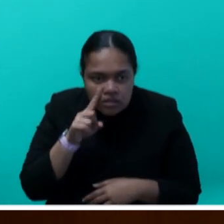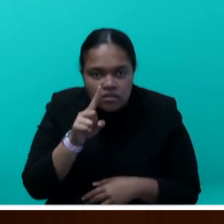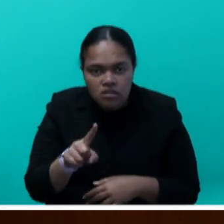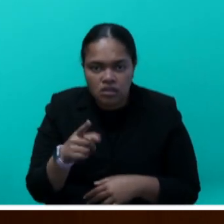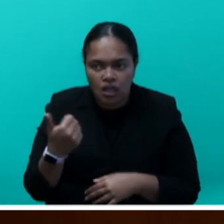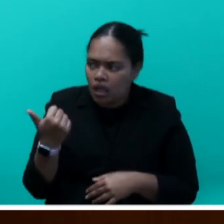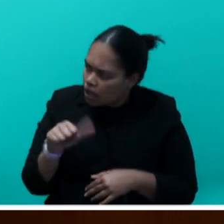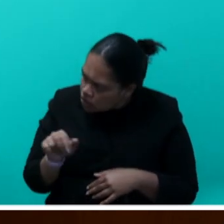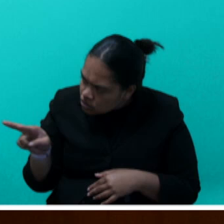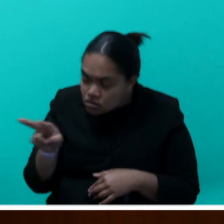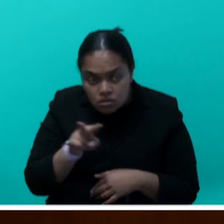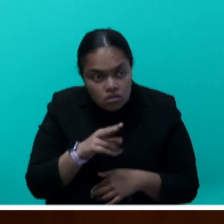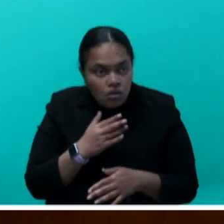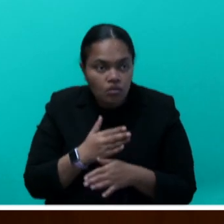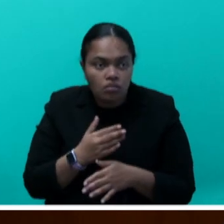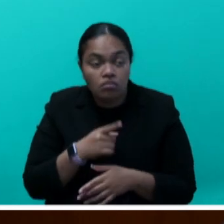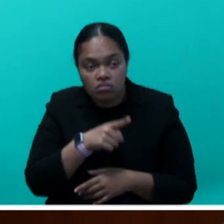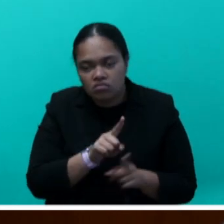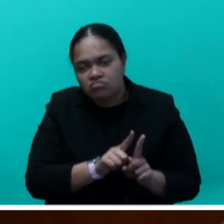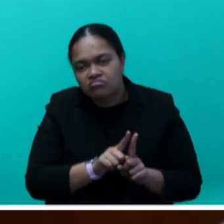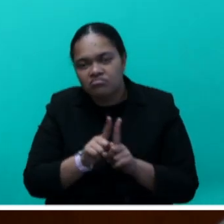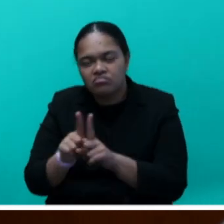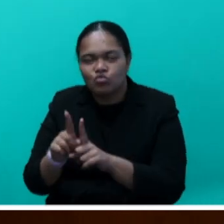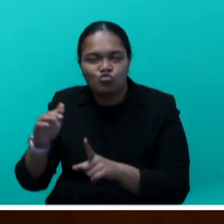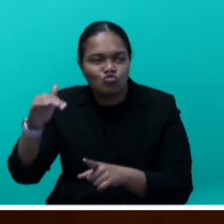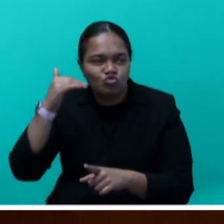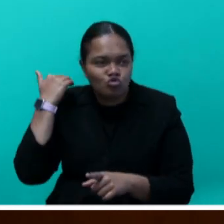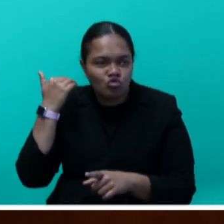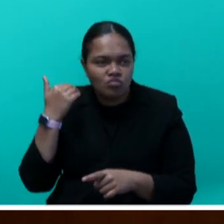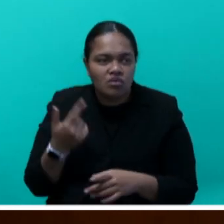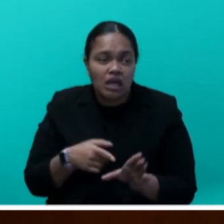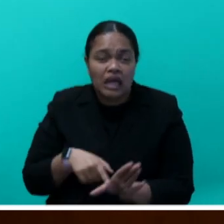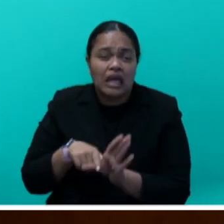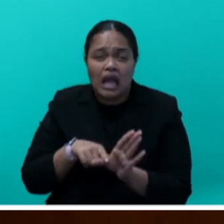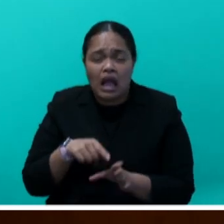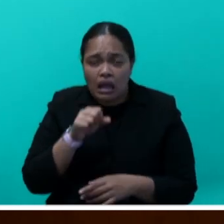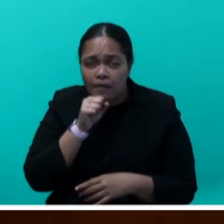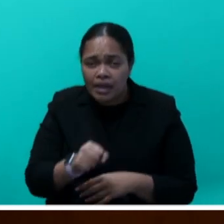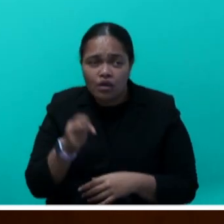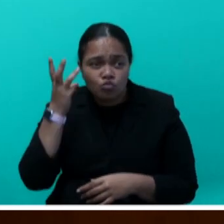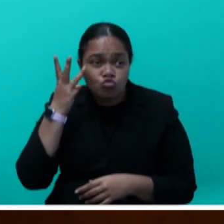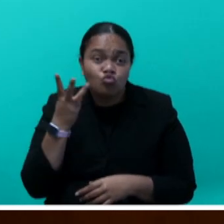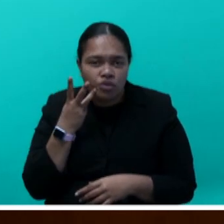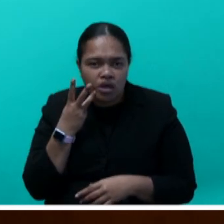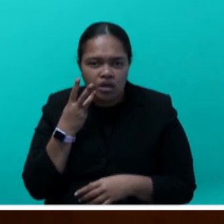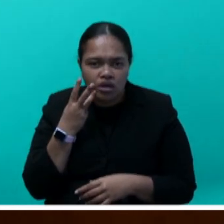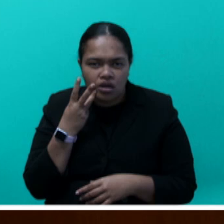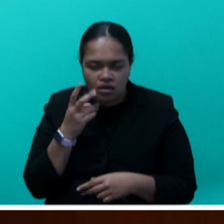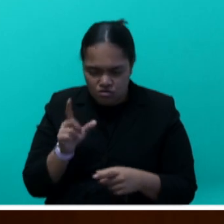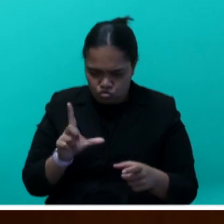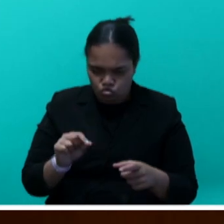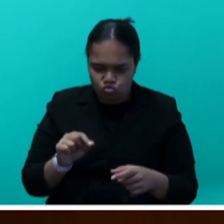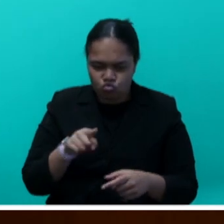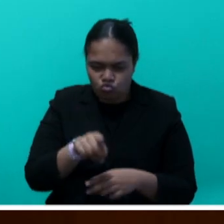operators. Then they took me to the room where young men and women were operating those cranes and things that they were